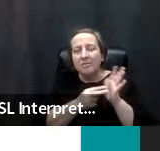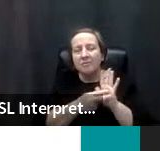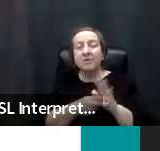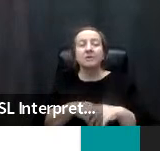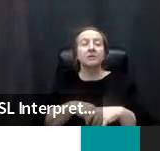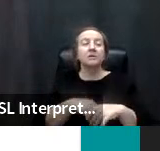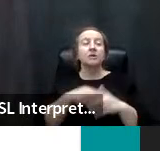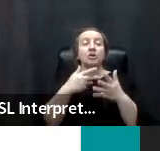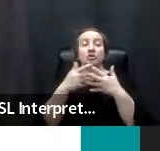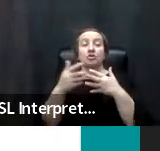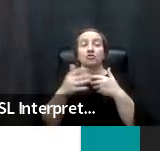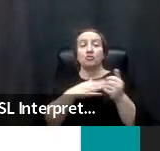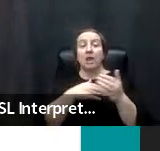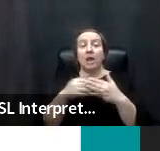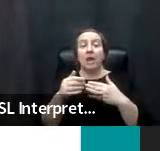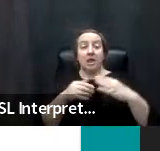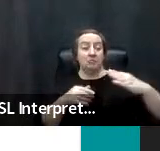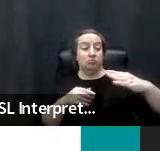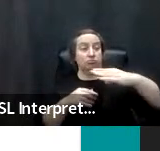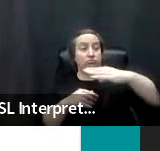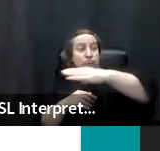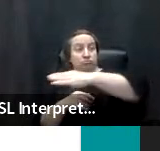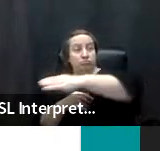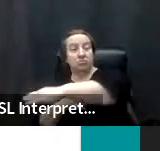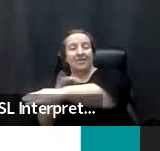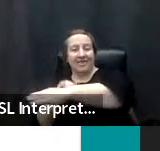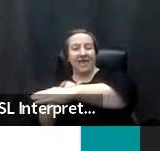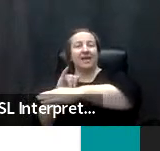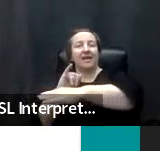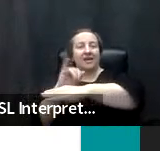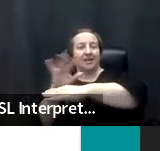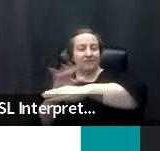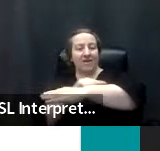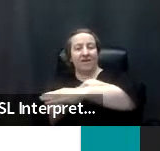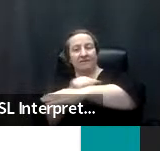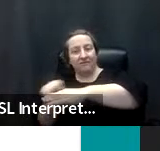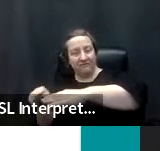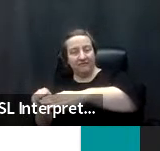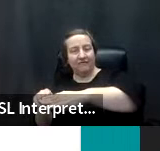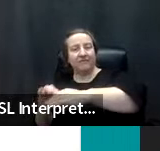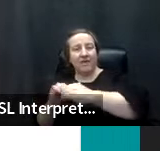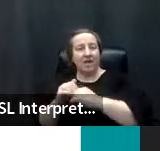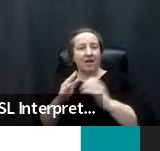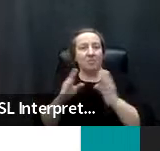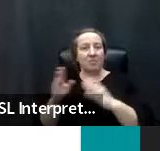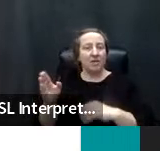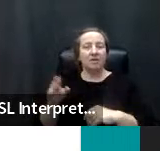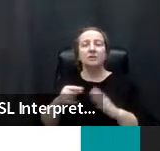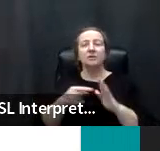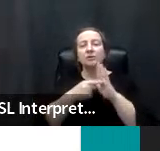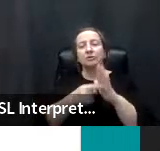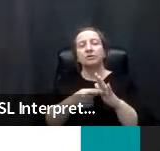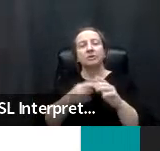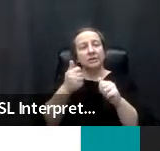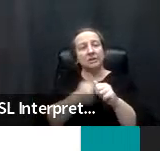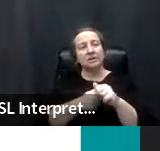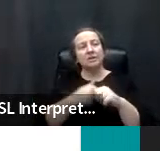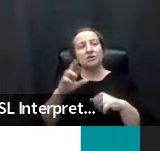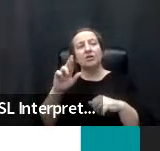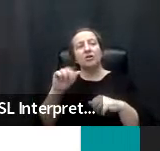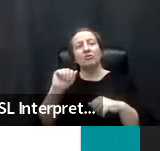gray going left and right through the middle is the highway configuration, trying to show each individual